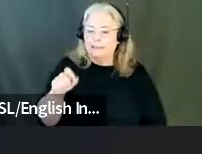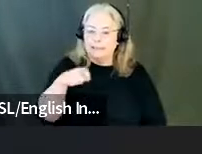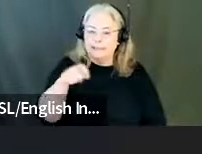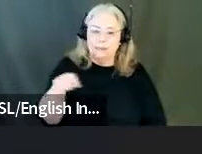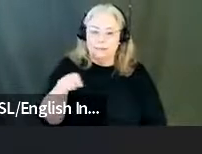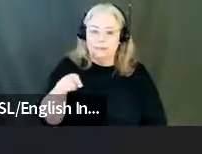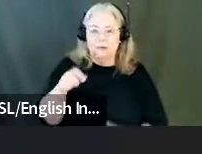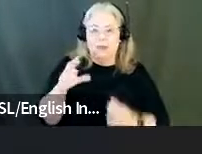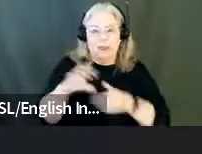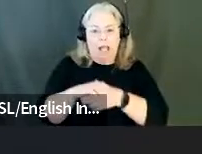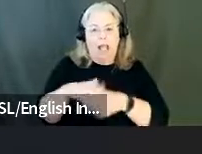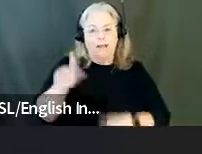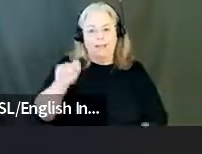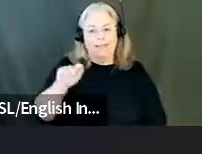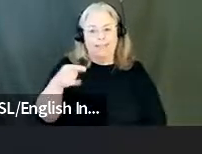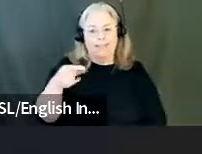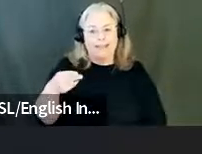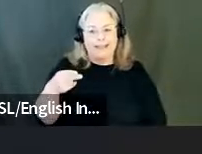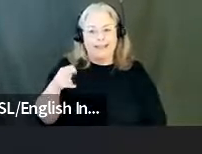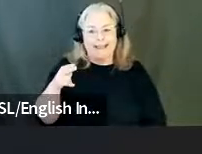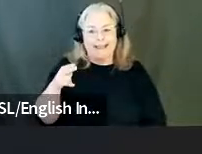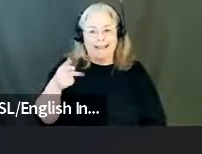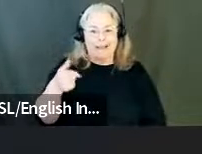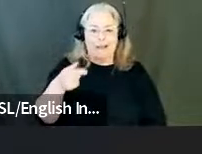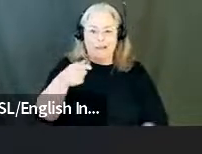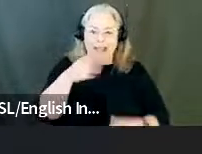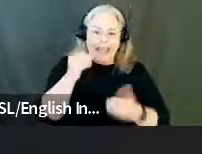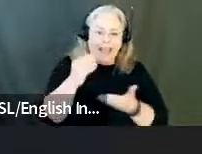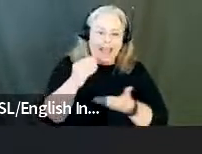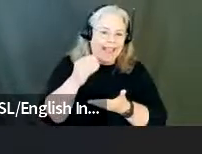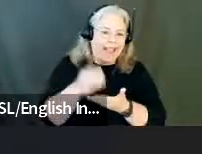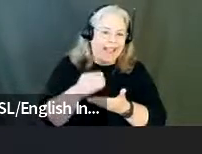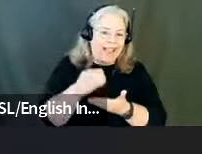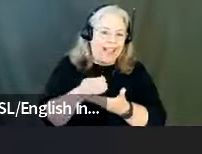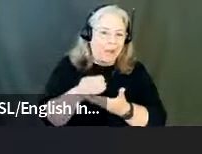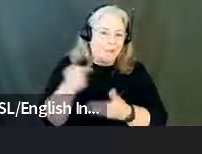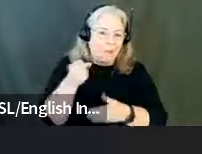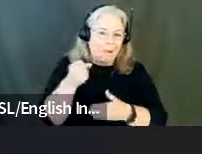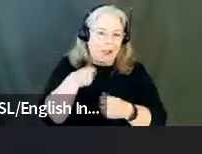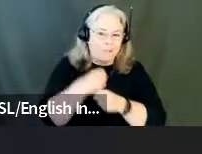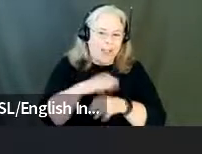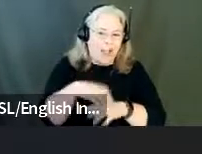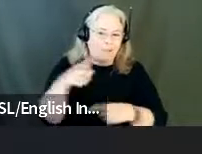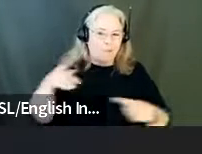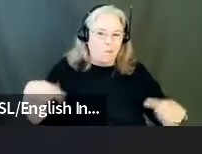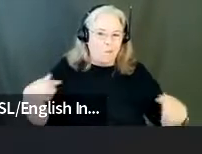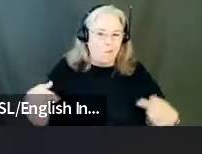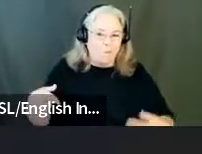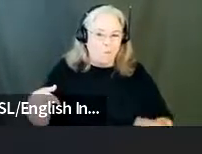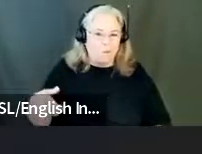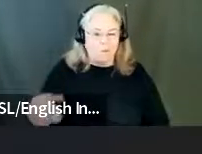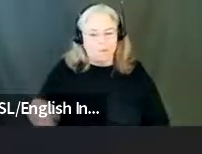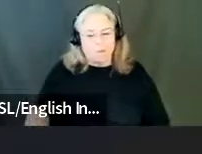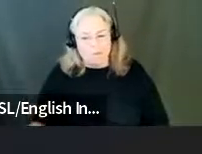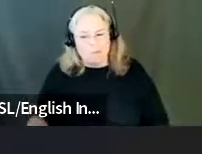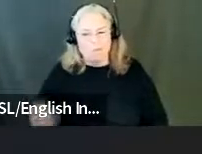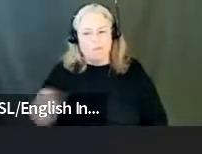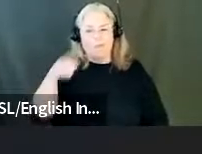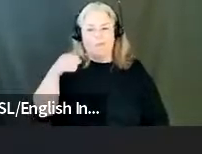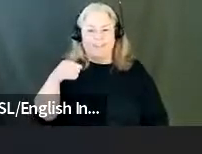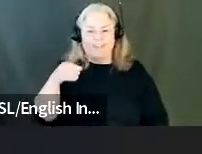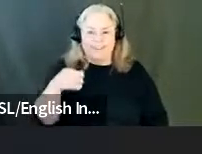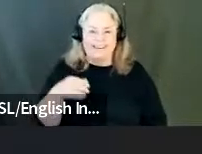onto his thigh. And then look at the cup holder that I made on his wheelchair. So he can reach down, grab his